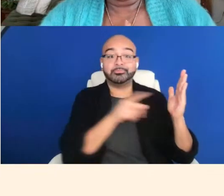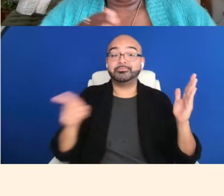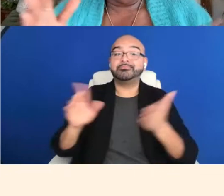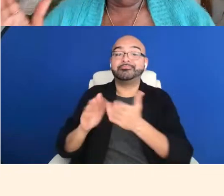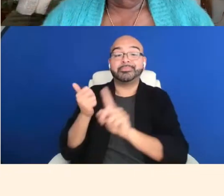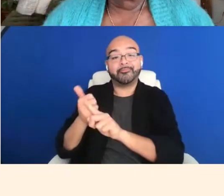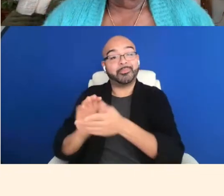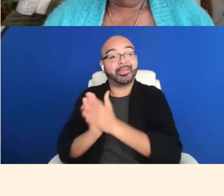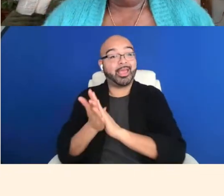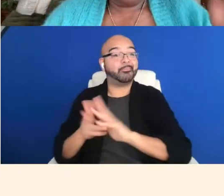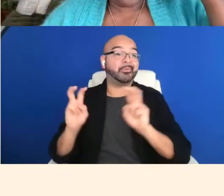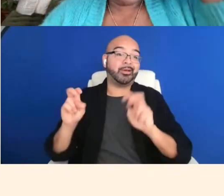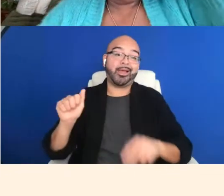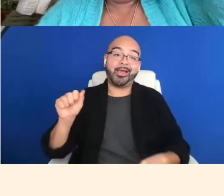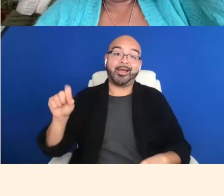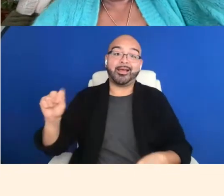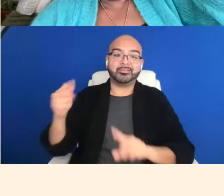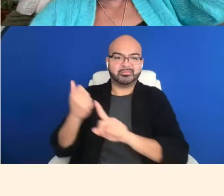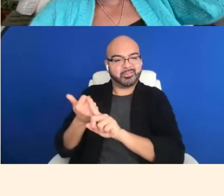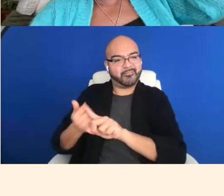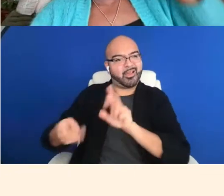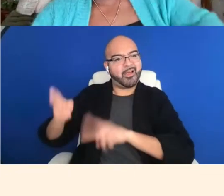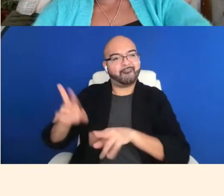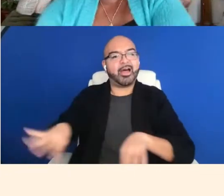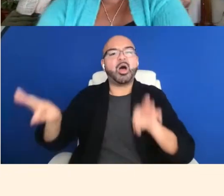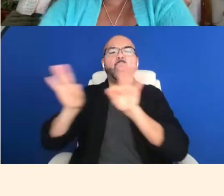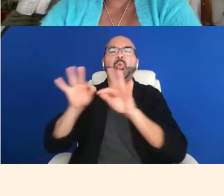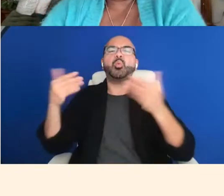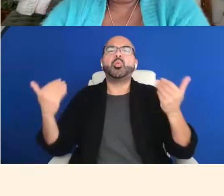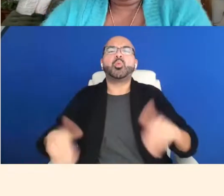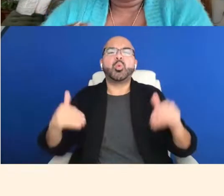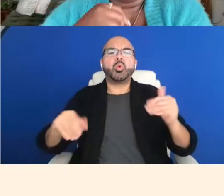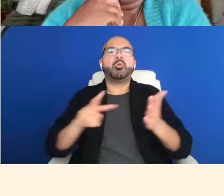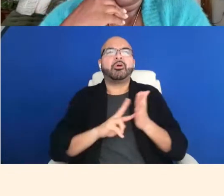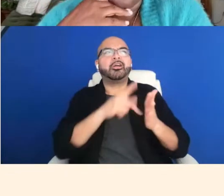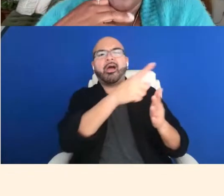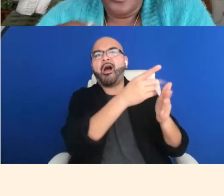up a whole world for us.